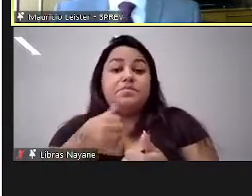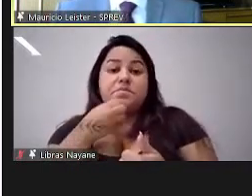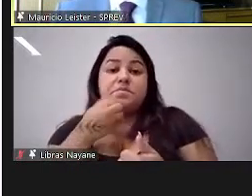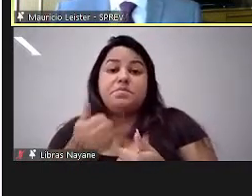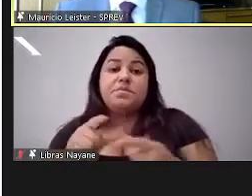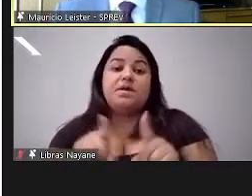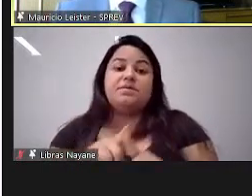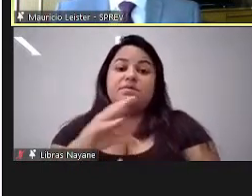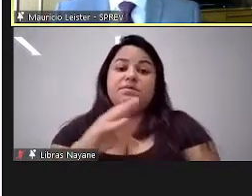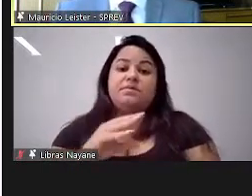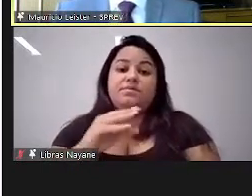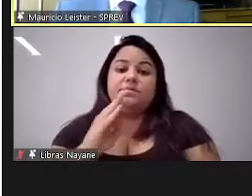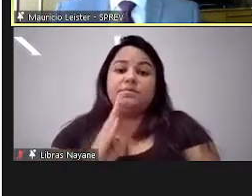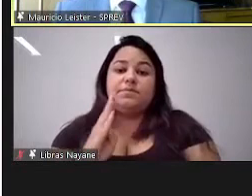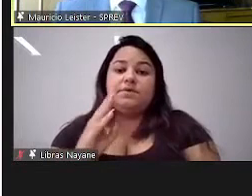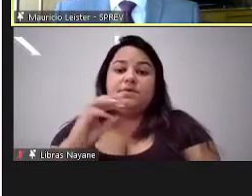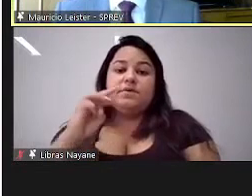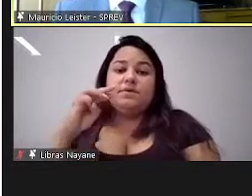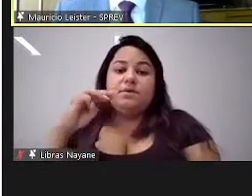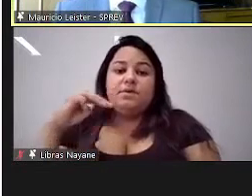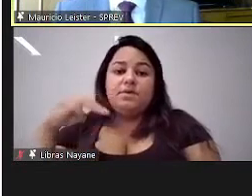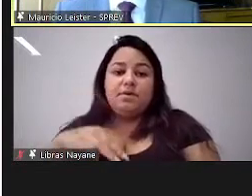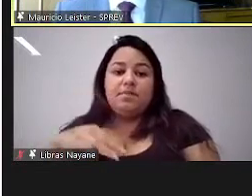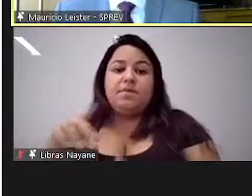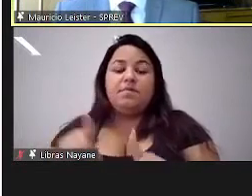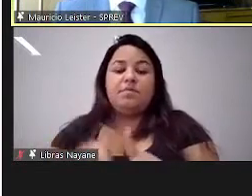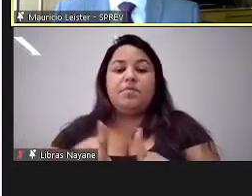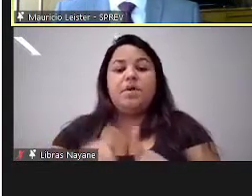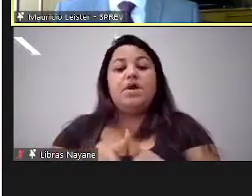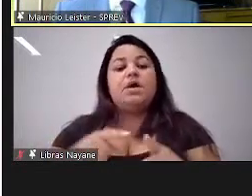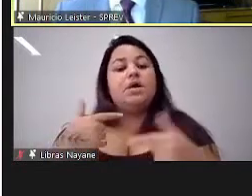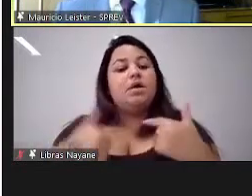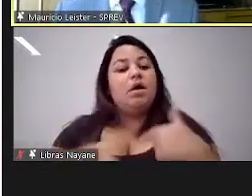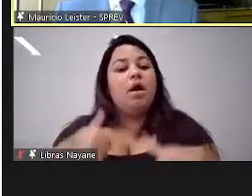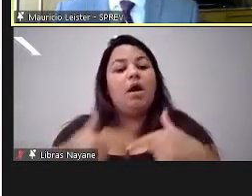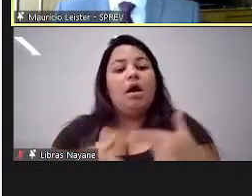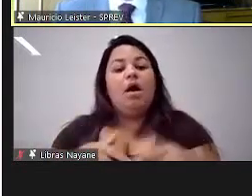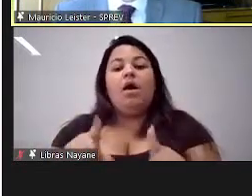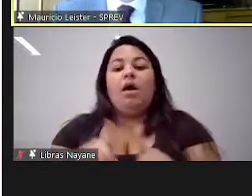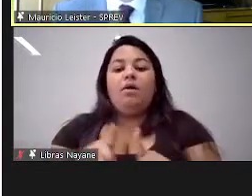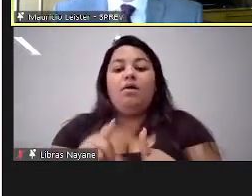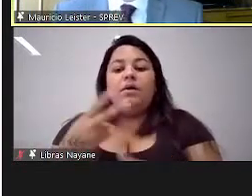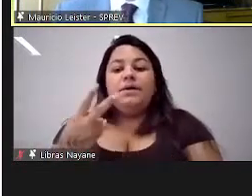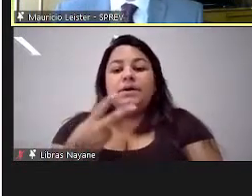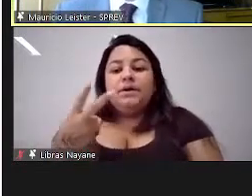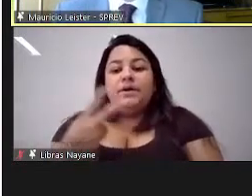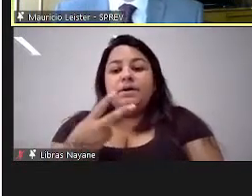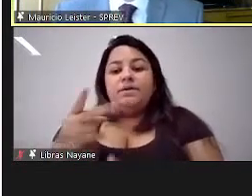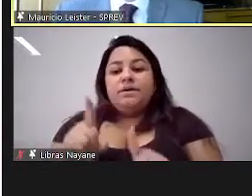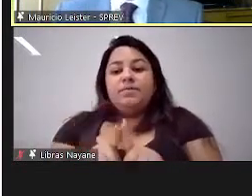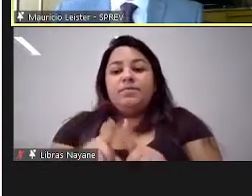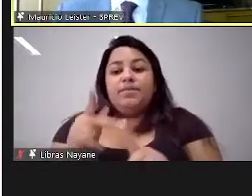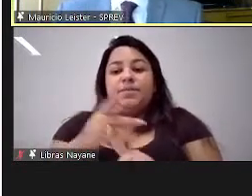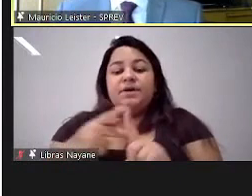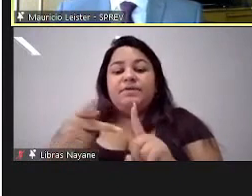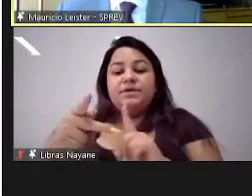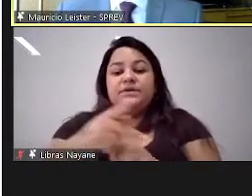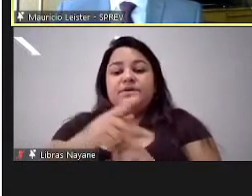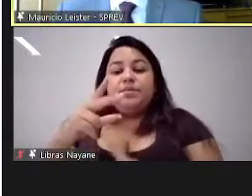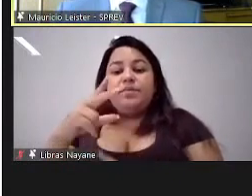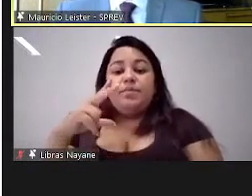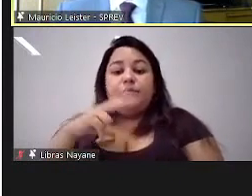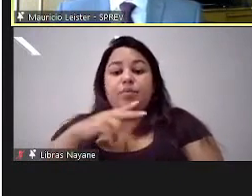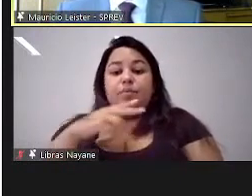and 2021. Promoting several webinars, several elections in partnership with the public sector and the private